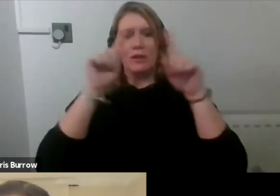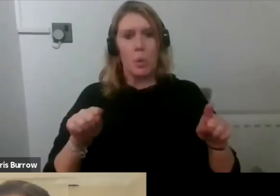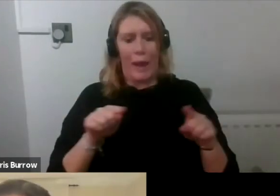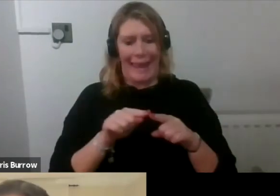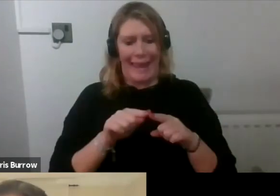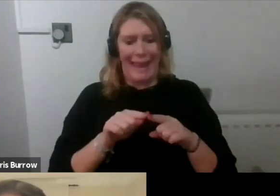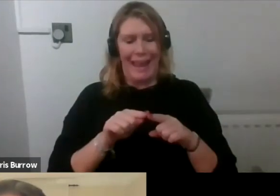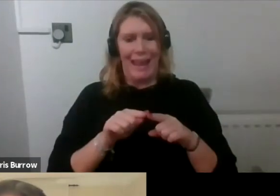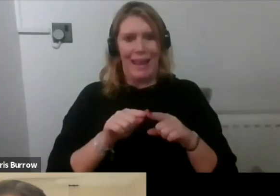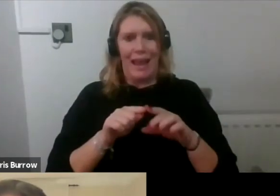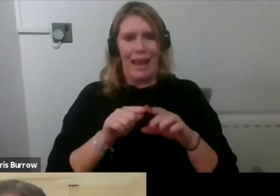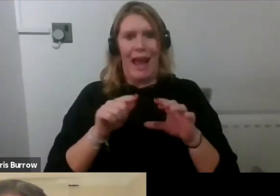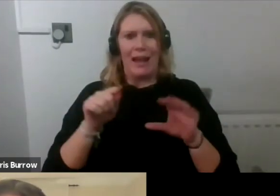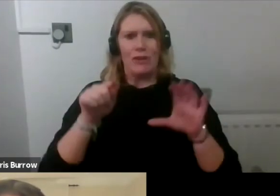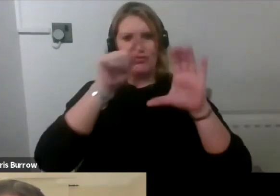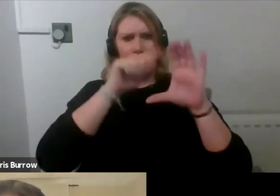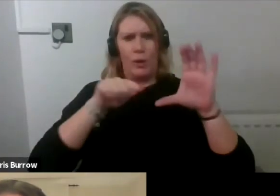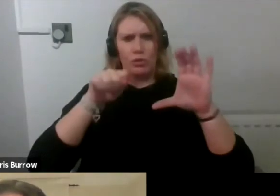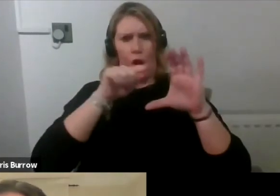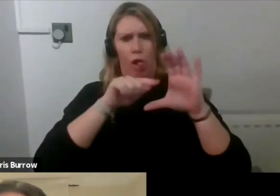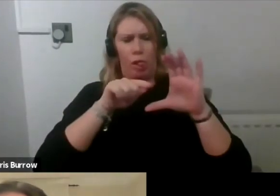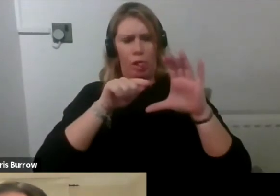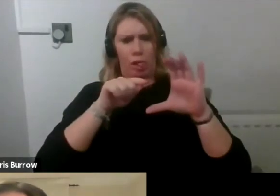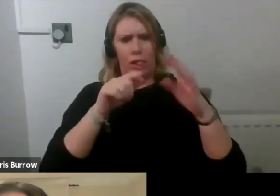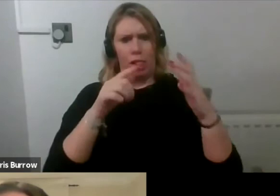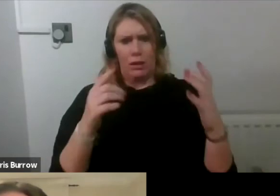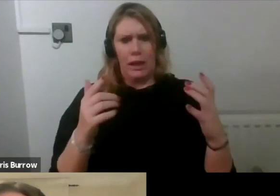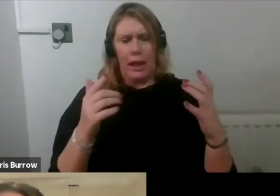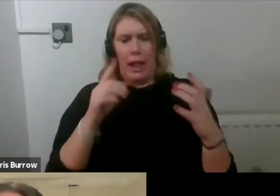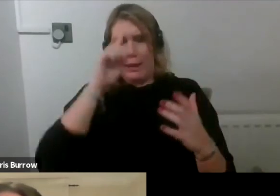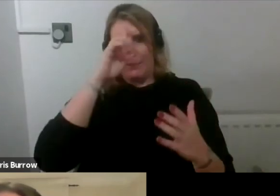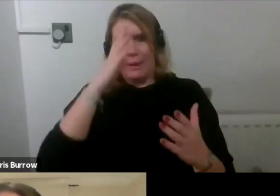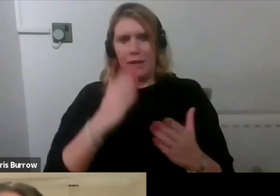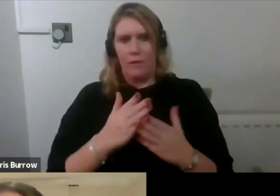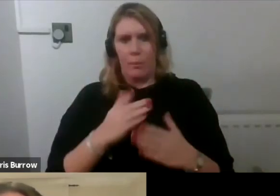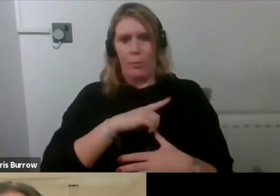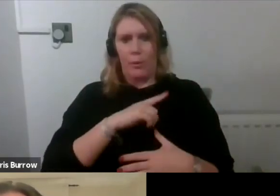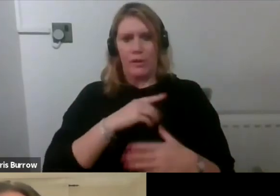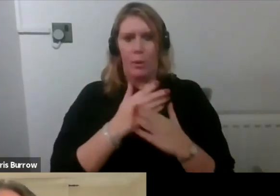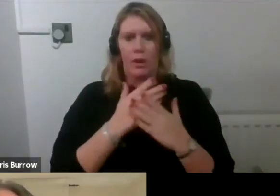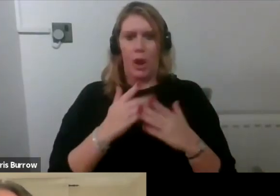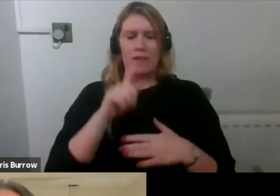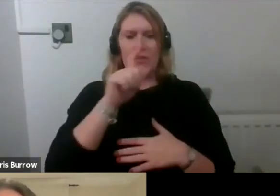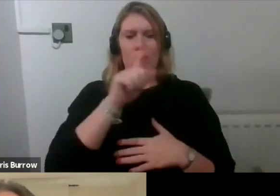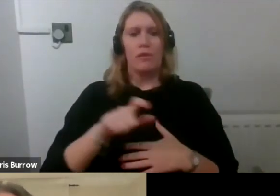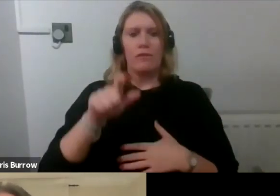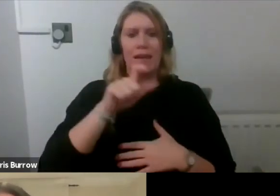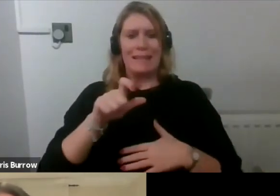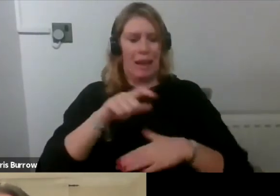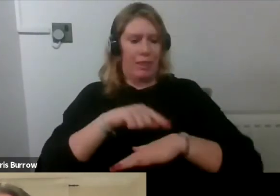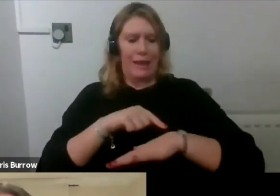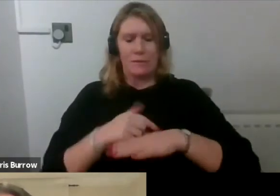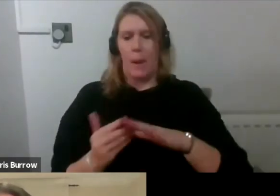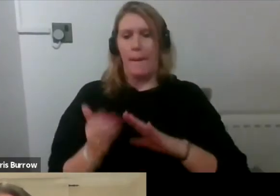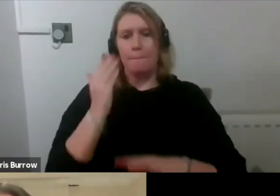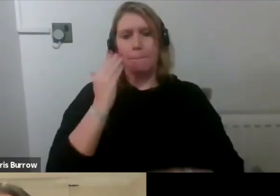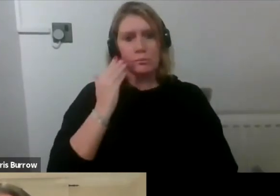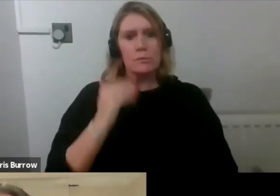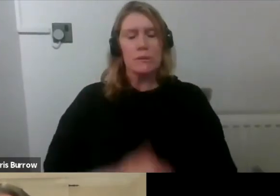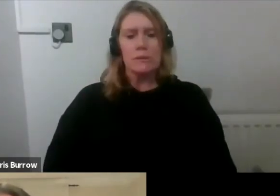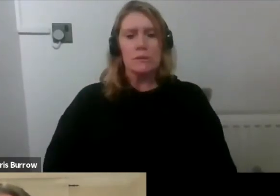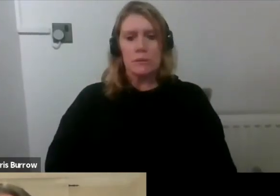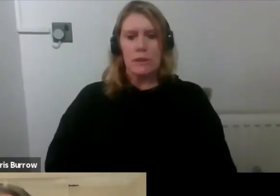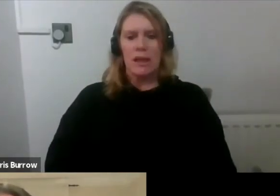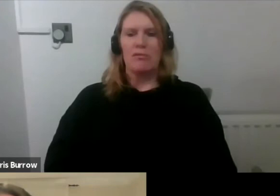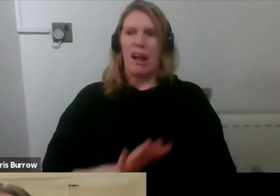and that's and I think it's kind of believable because there was a lot of graffiti going up at the time, that sort of time in the